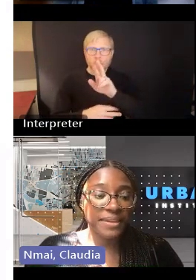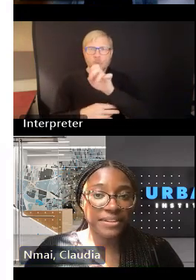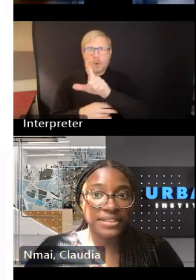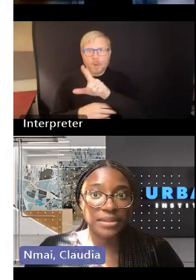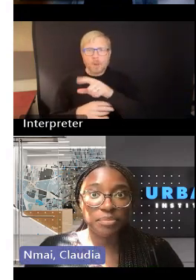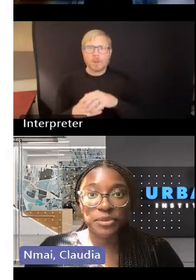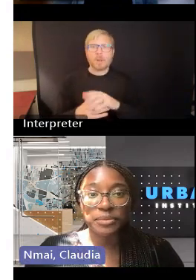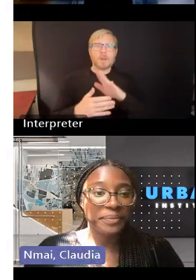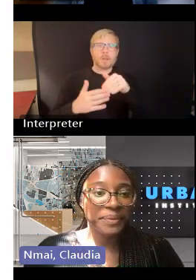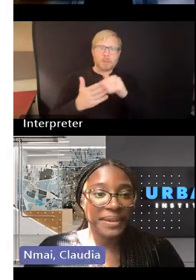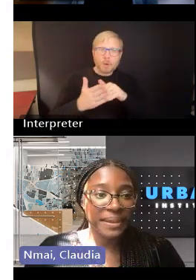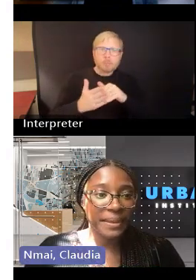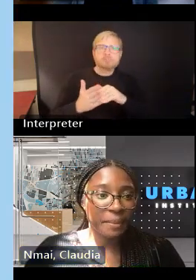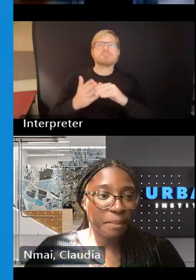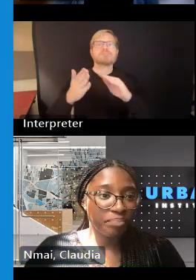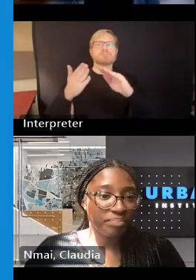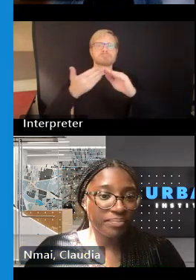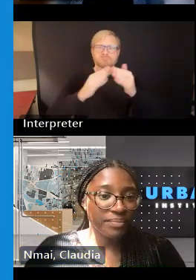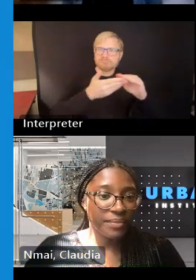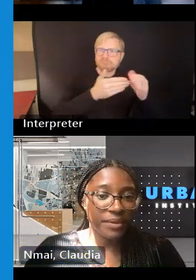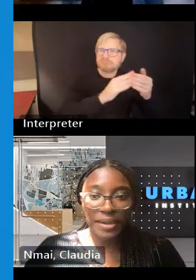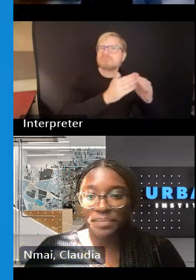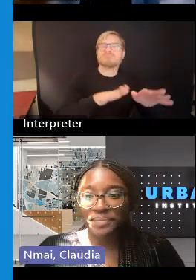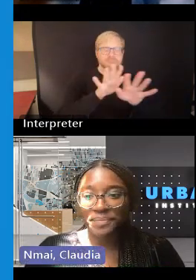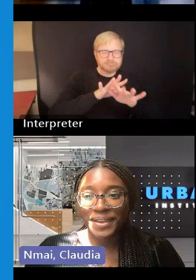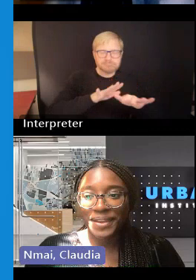geographies in our sample.